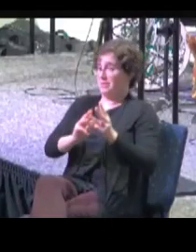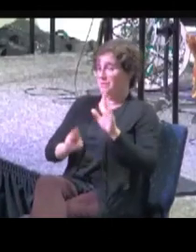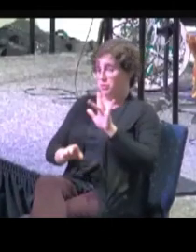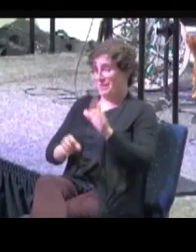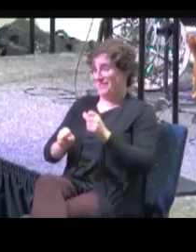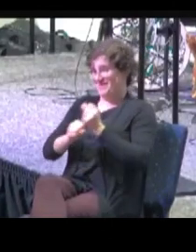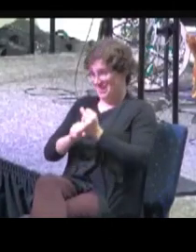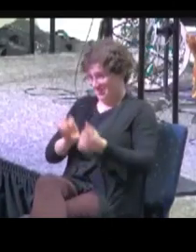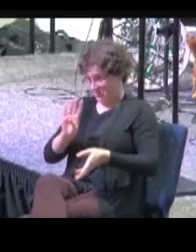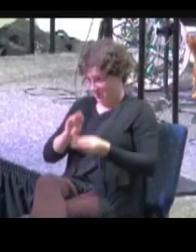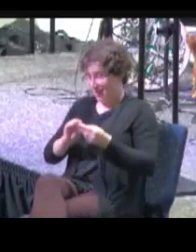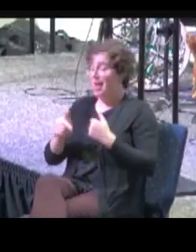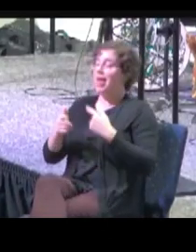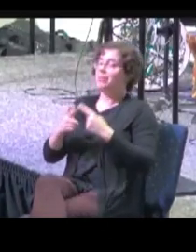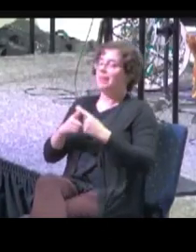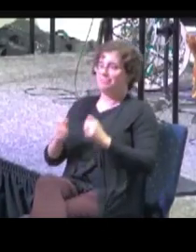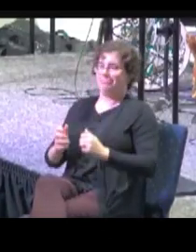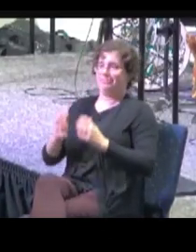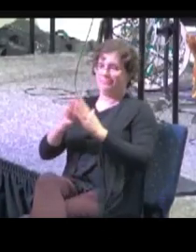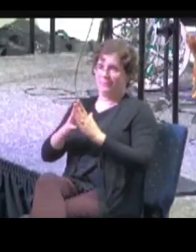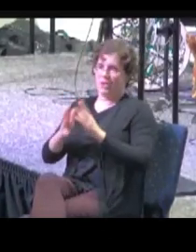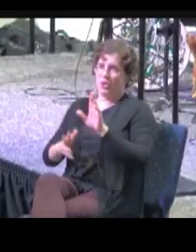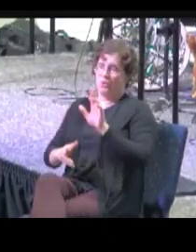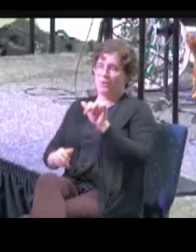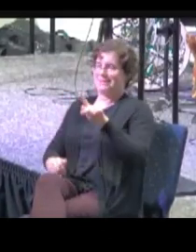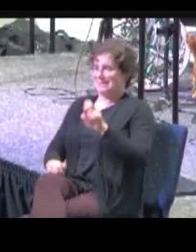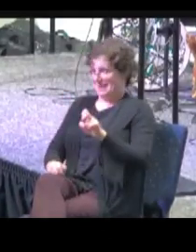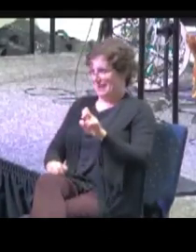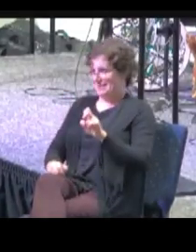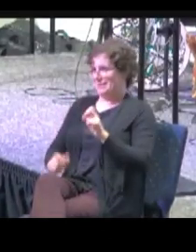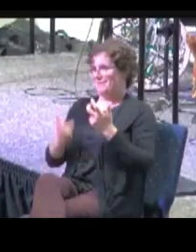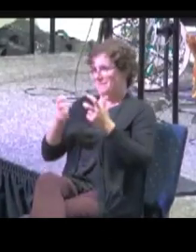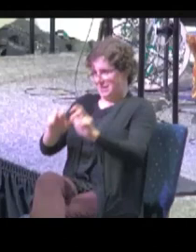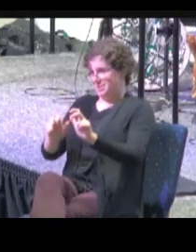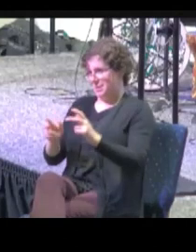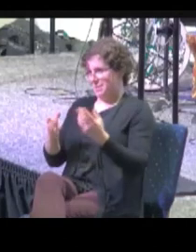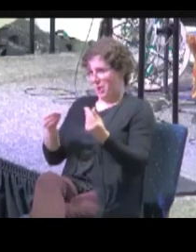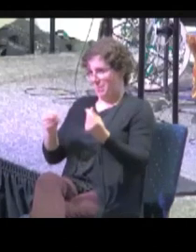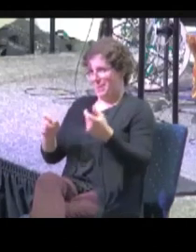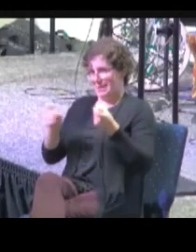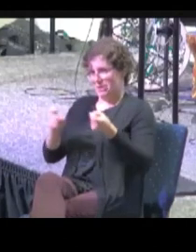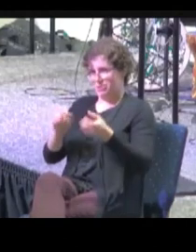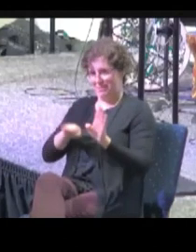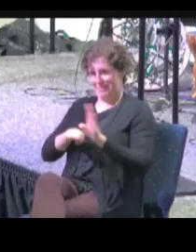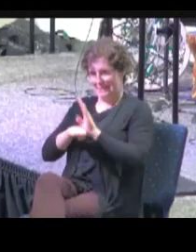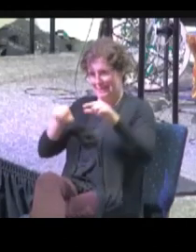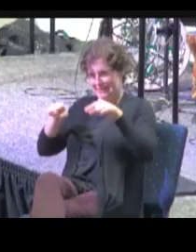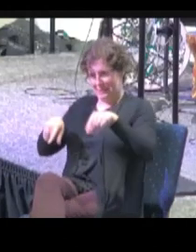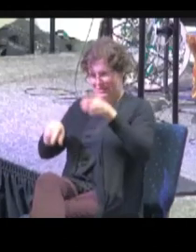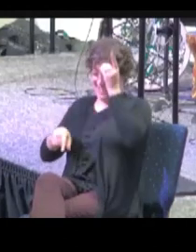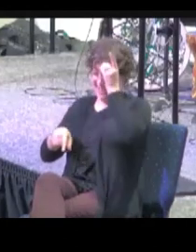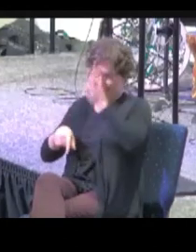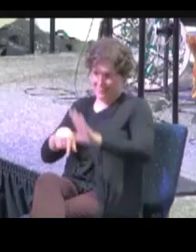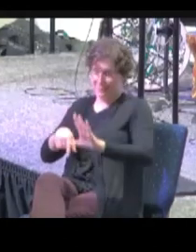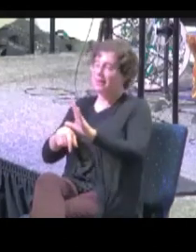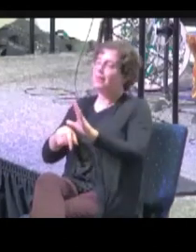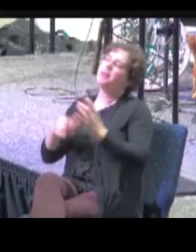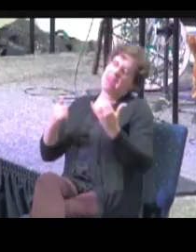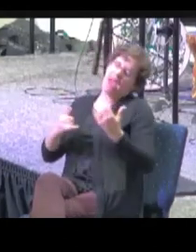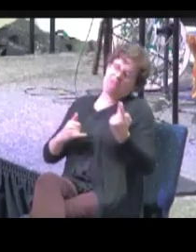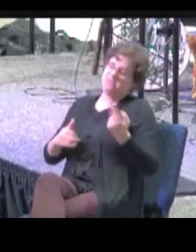and then started a real estate investment and property management business here in the Dallas area. We are now